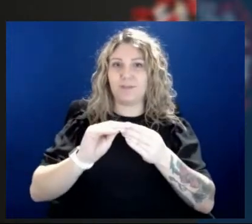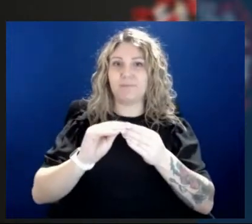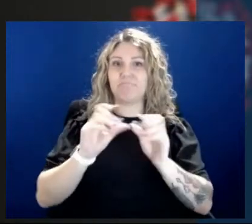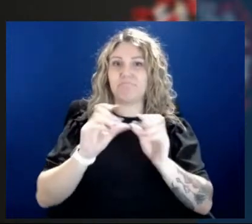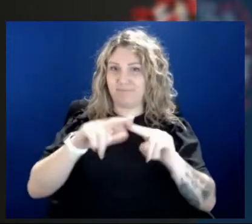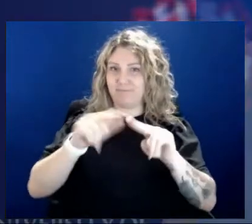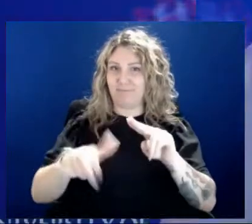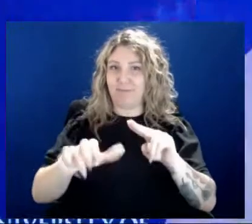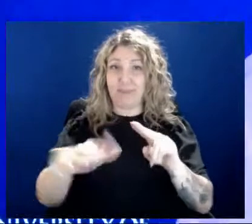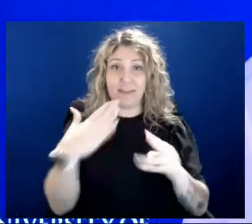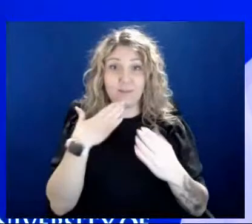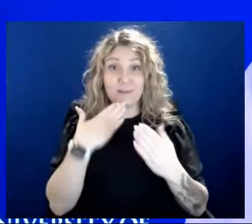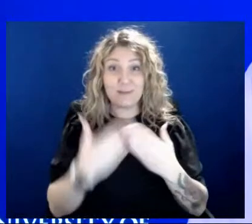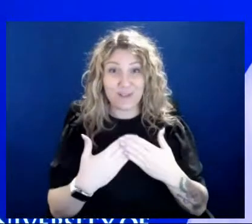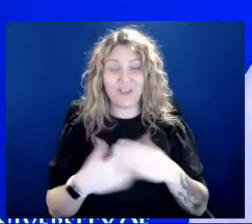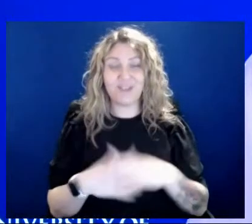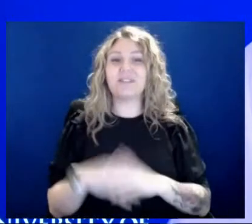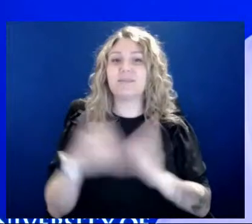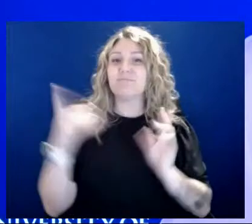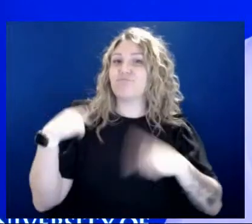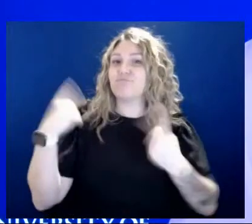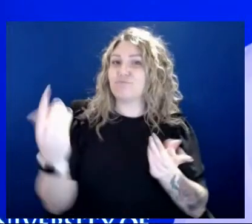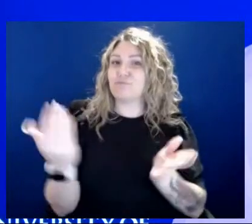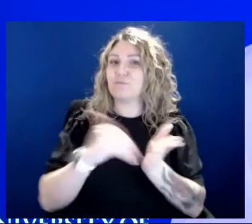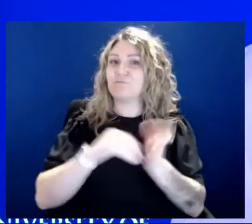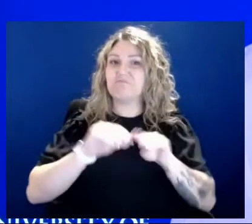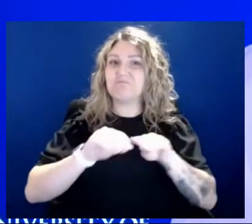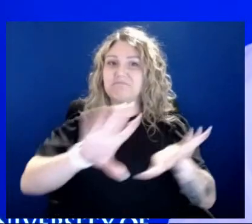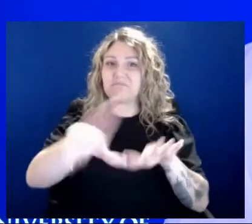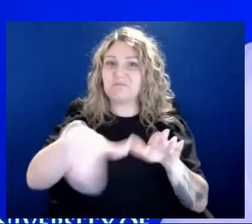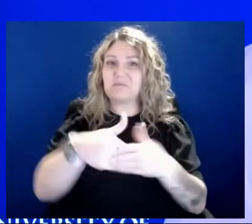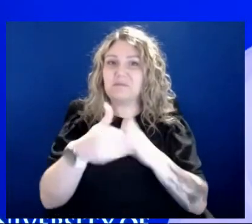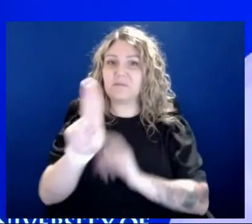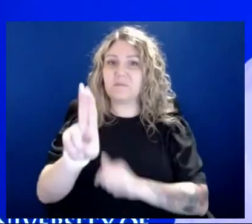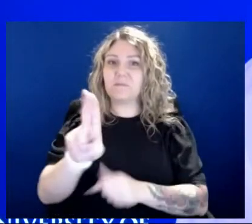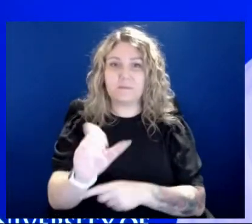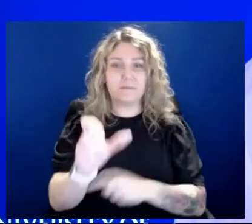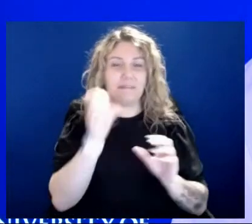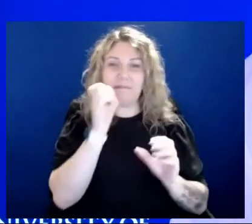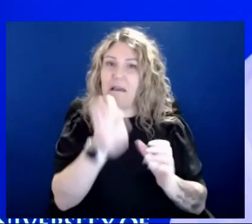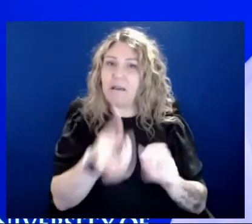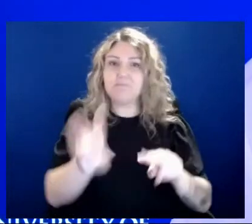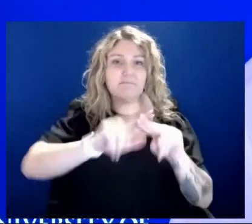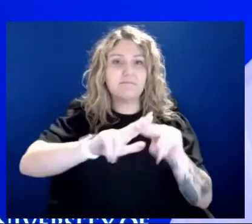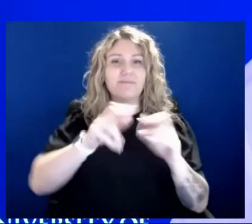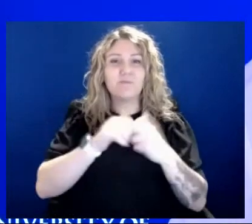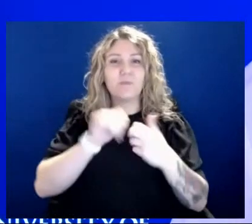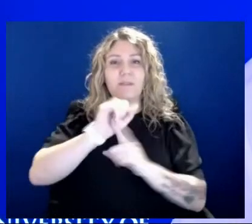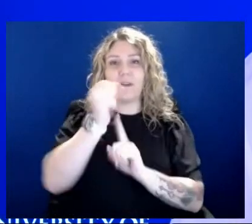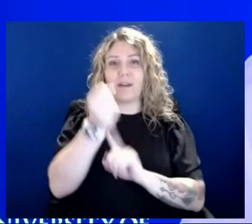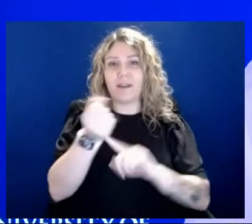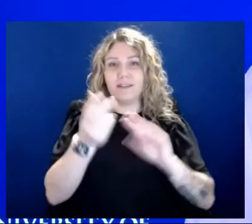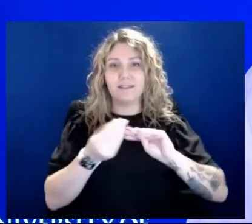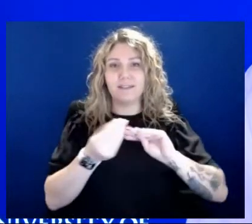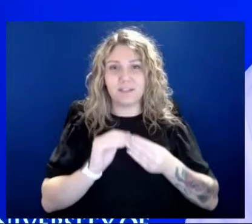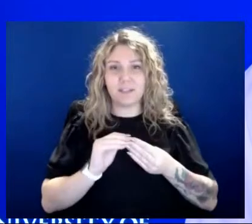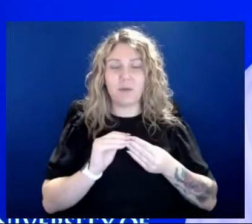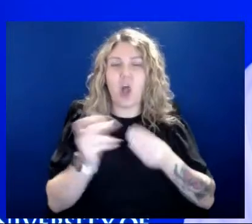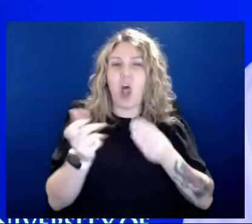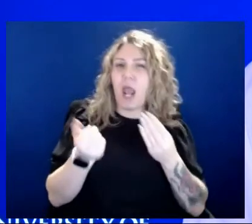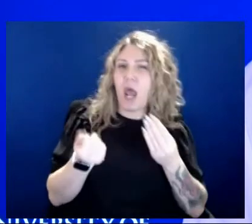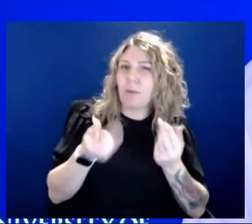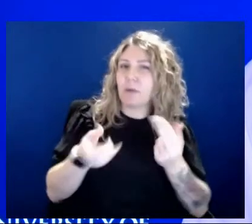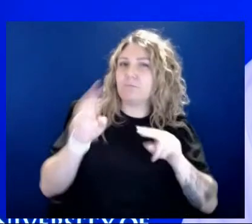thing. So far, again, across the nation, haven't seen any increase or uptick in case numbers. I think there are a little bit uptick